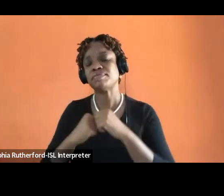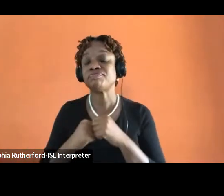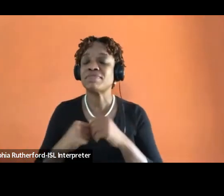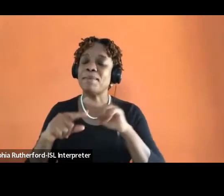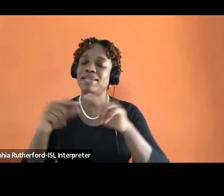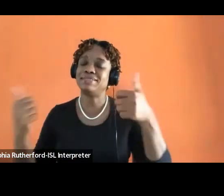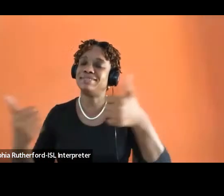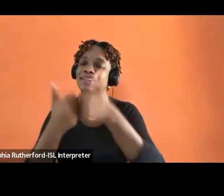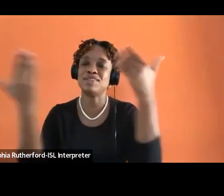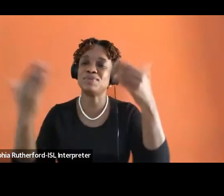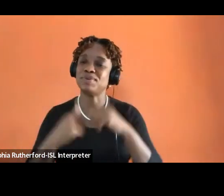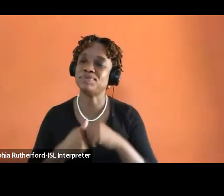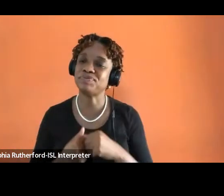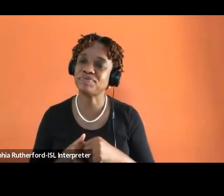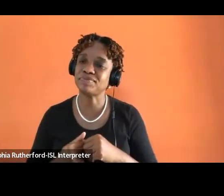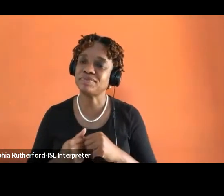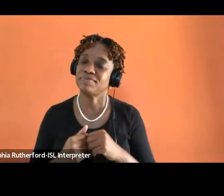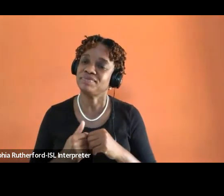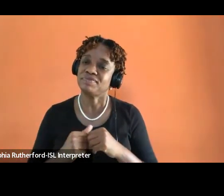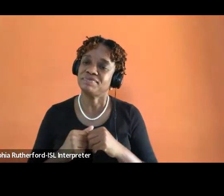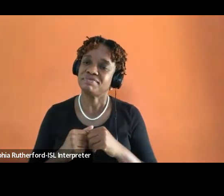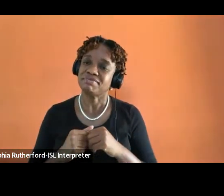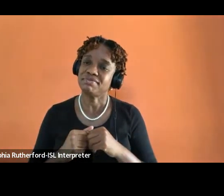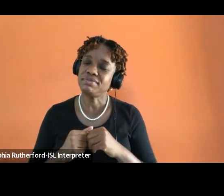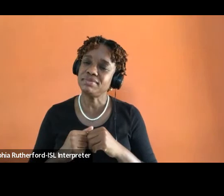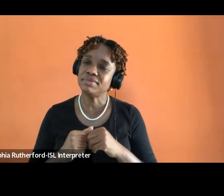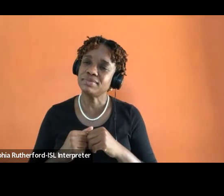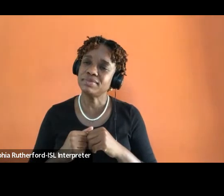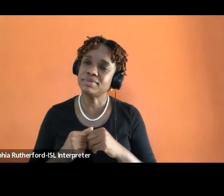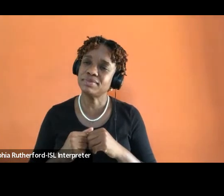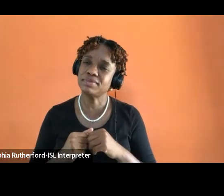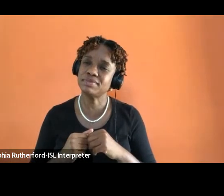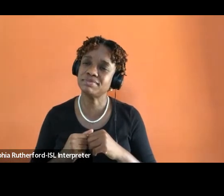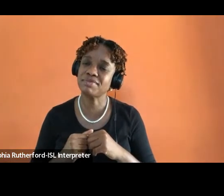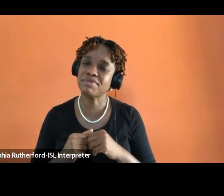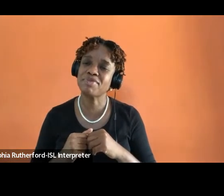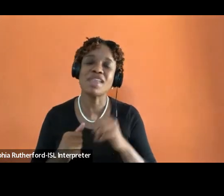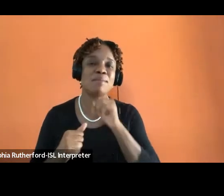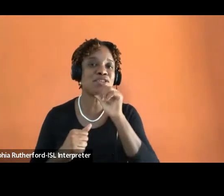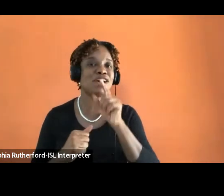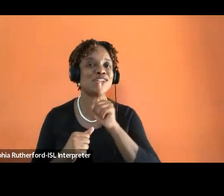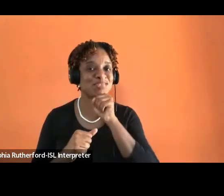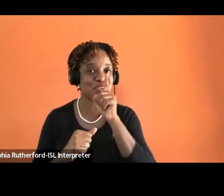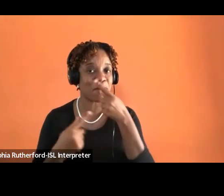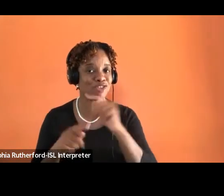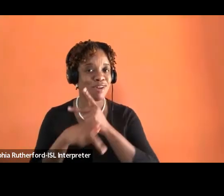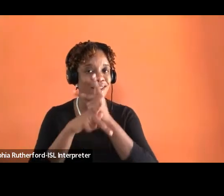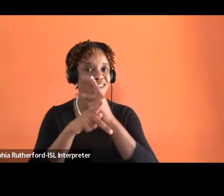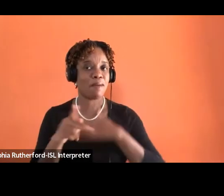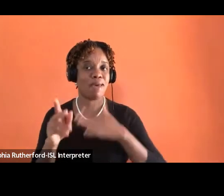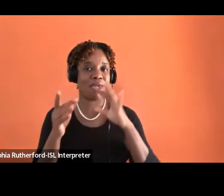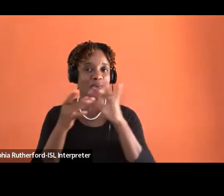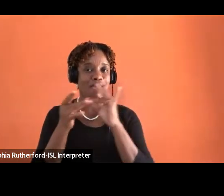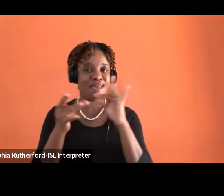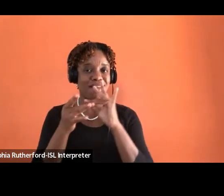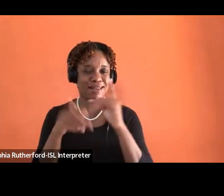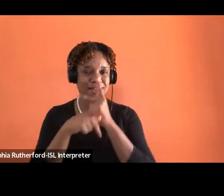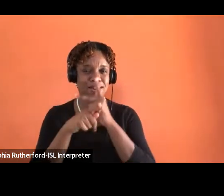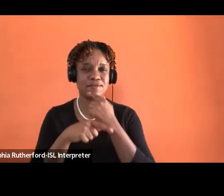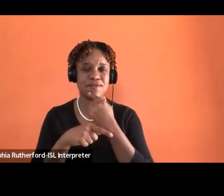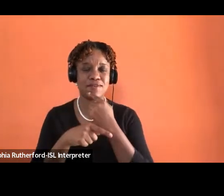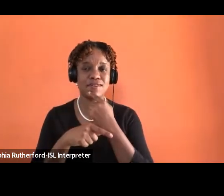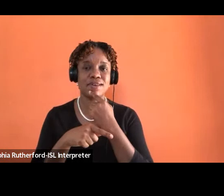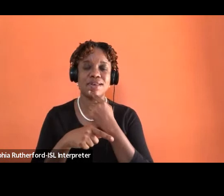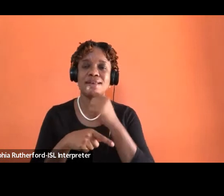though, is I am not sure, I'm being very careful in choosing my words, that the persons who were